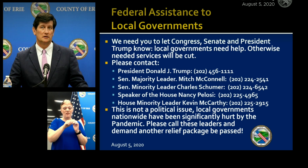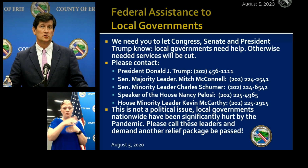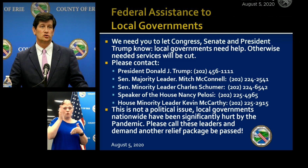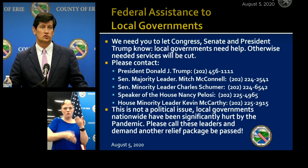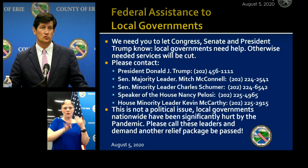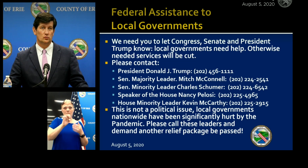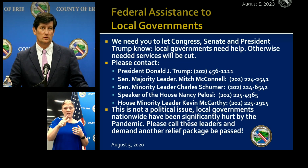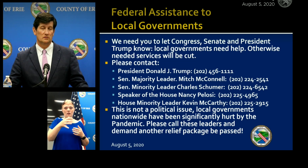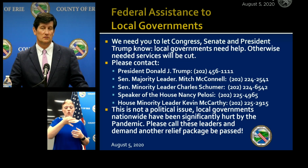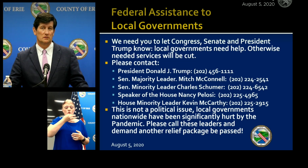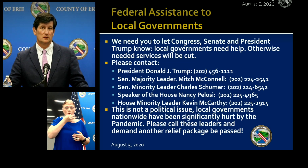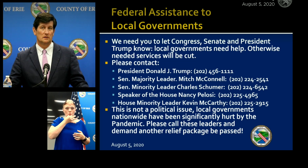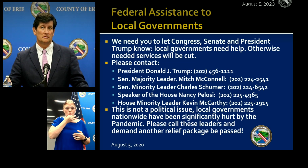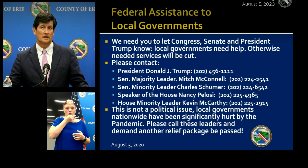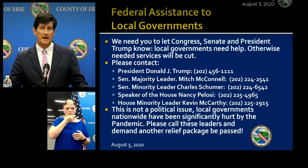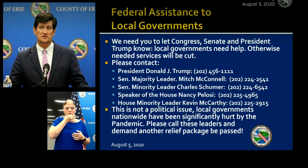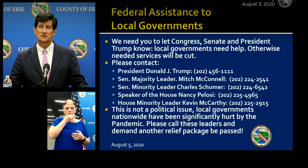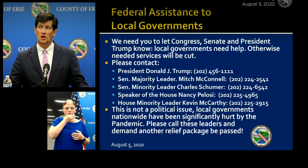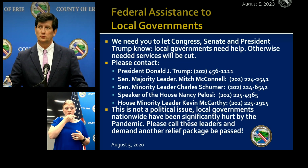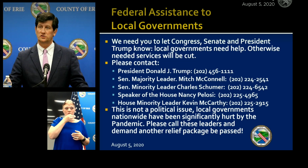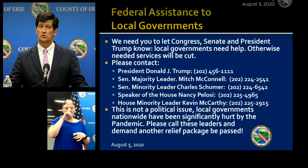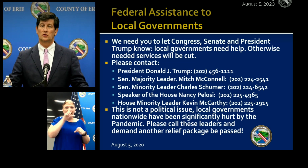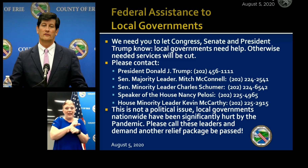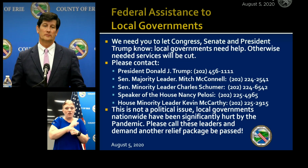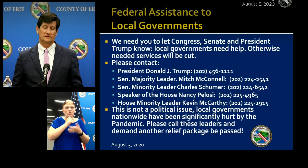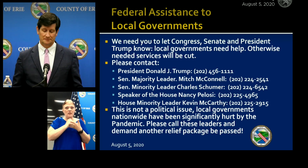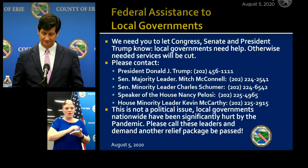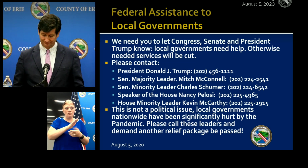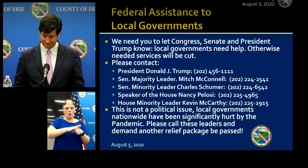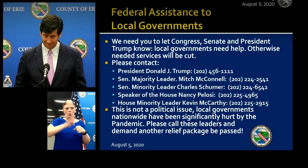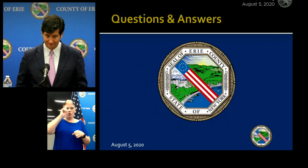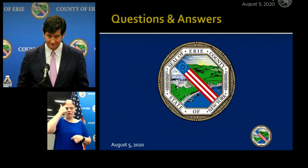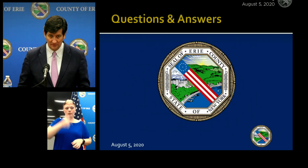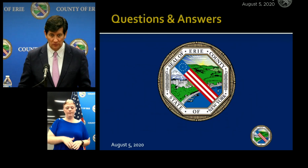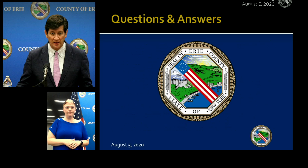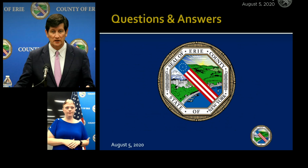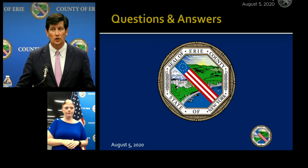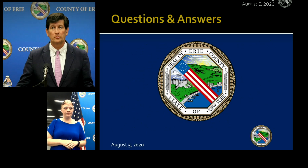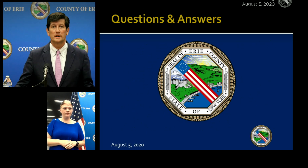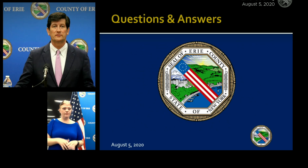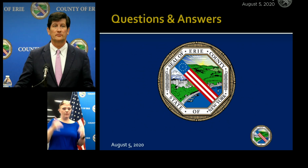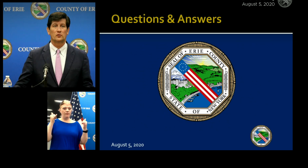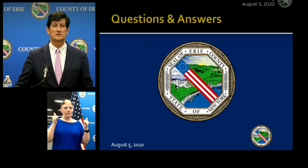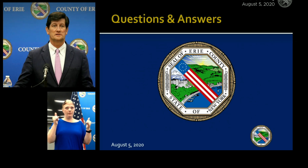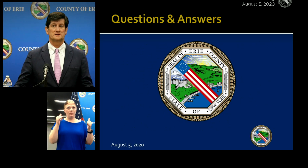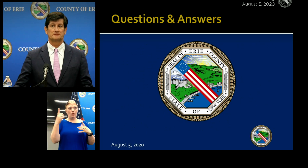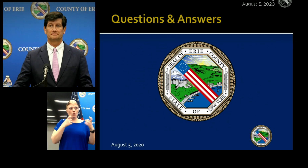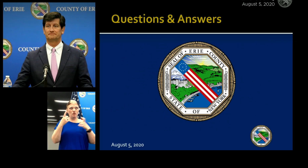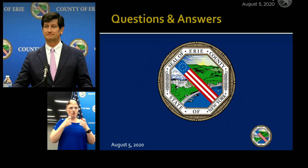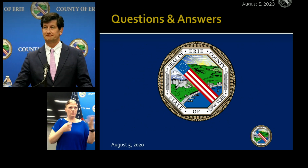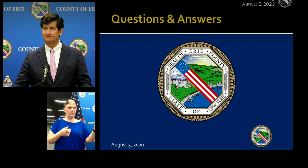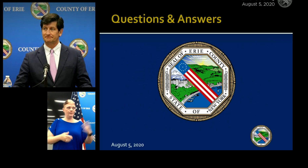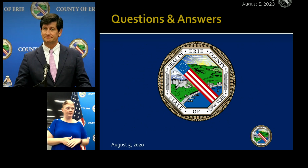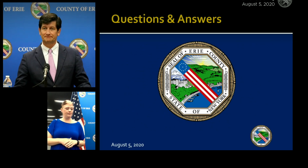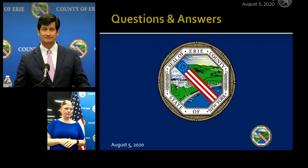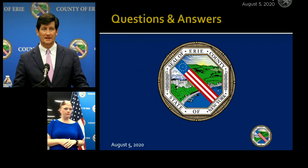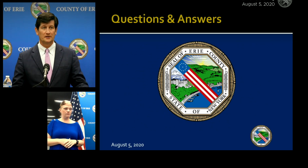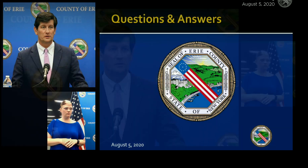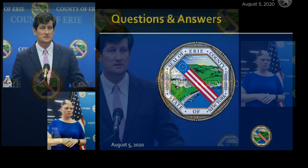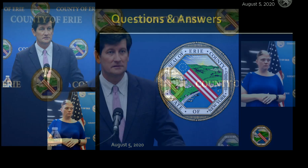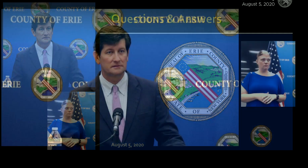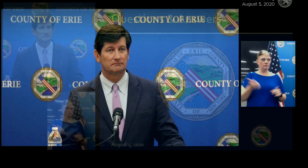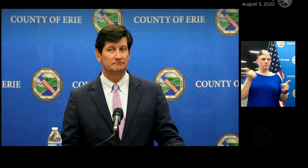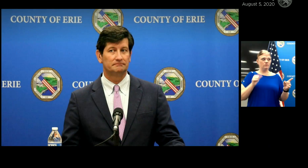done soon that actually helps local governments. With that, I'll open it up to some questions.